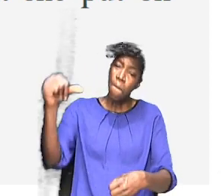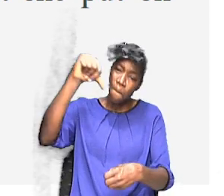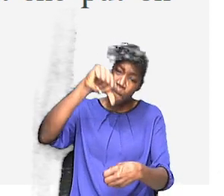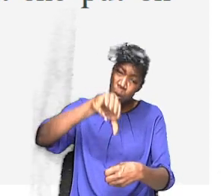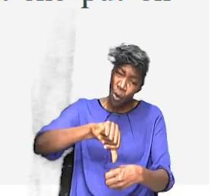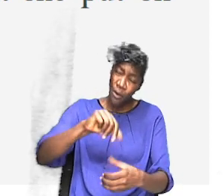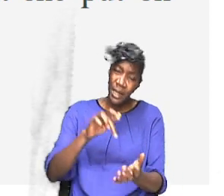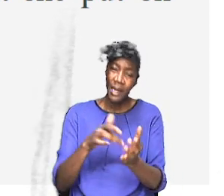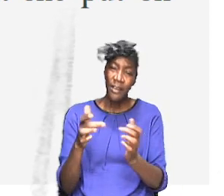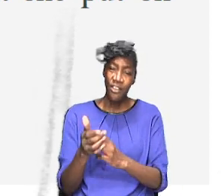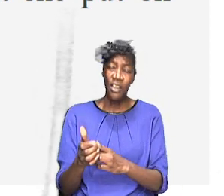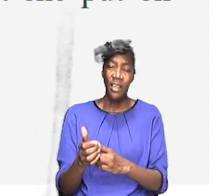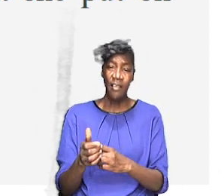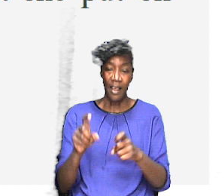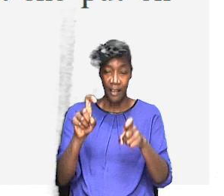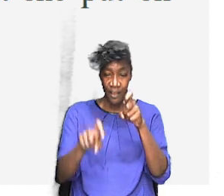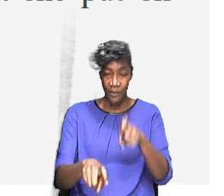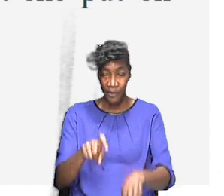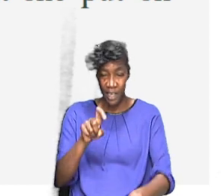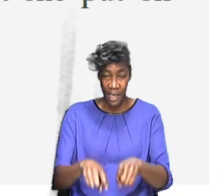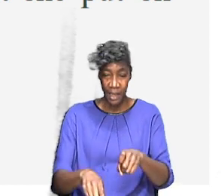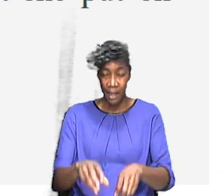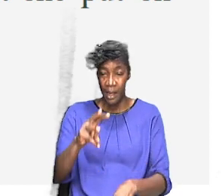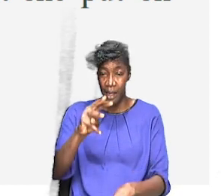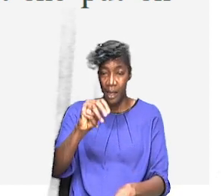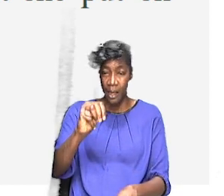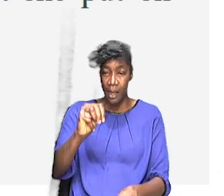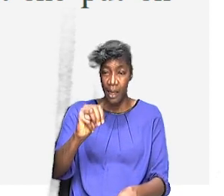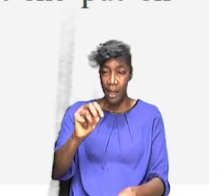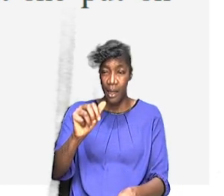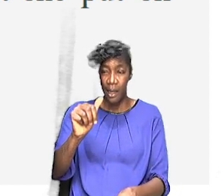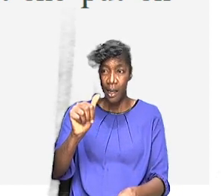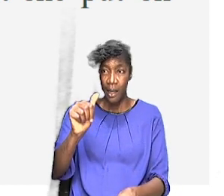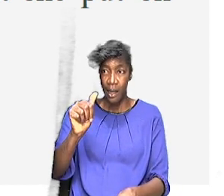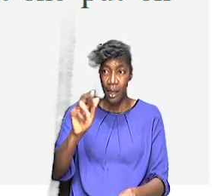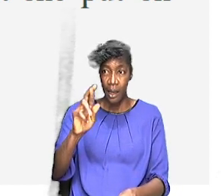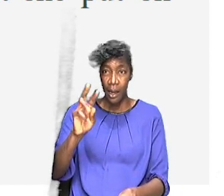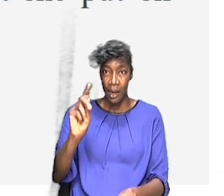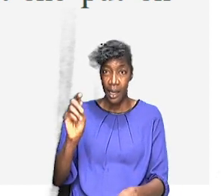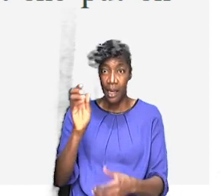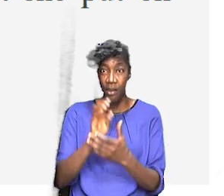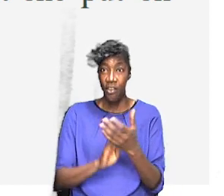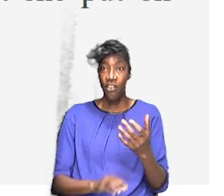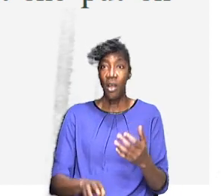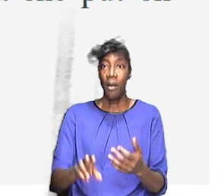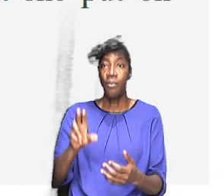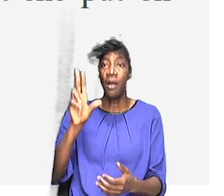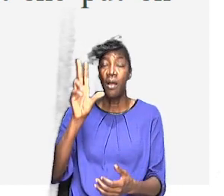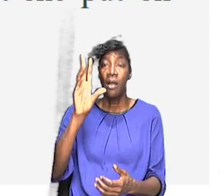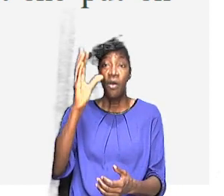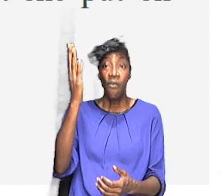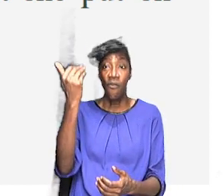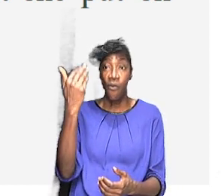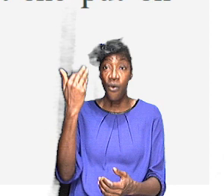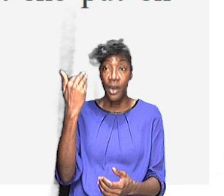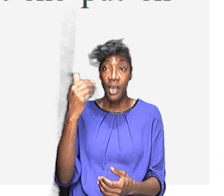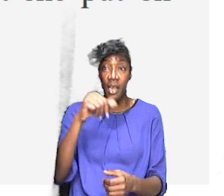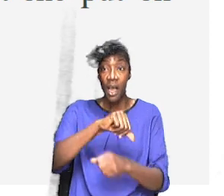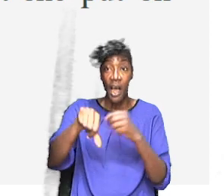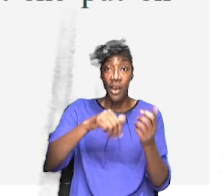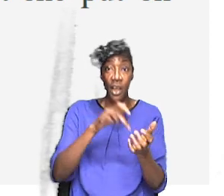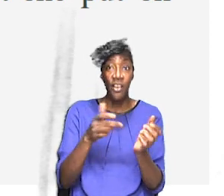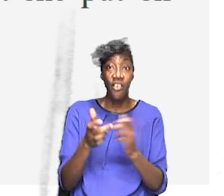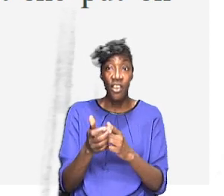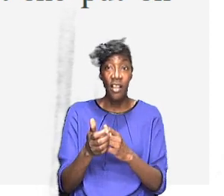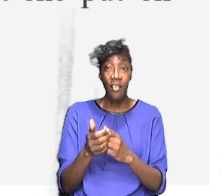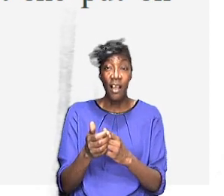feet. Now, Mark chapter 14 records the story of how Mary of Bethany anointed Jesus with precious ointment just before the Last Supper.